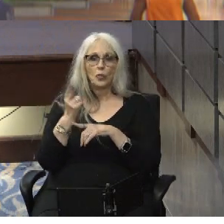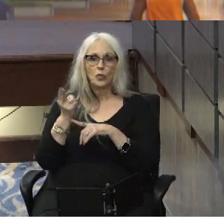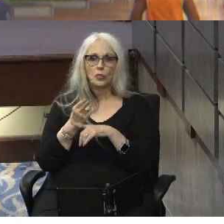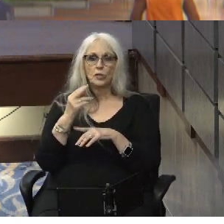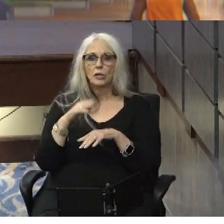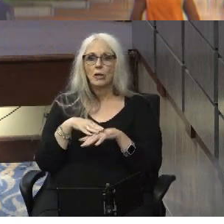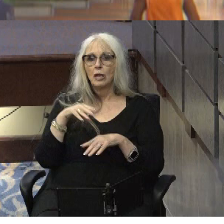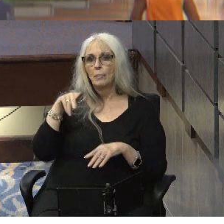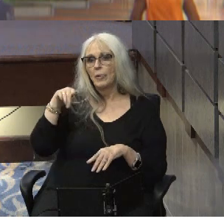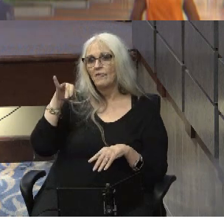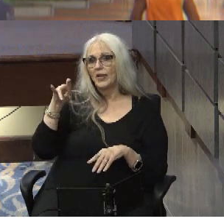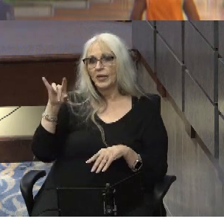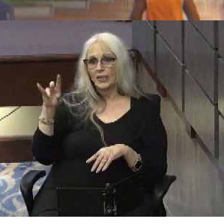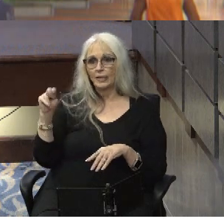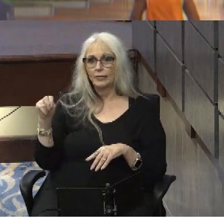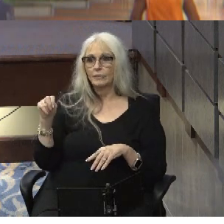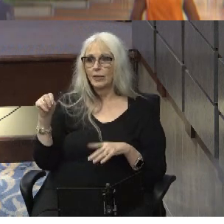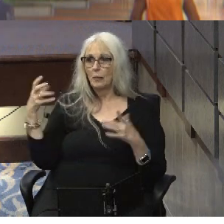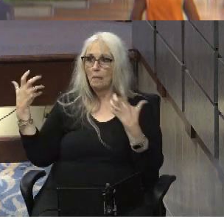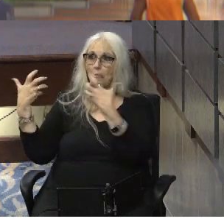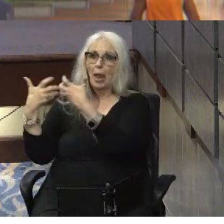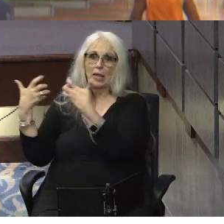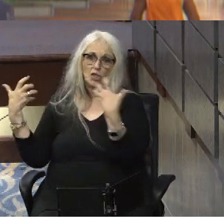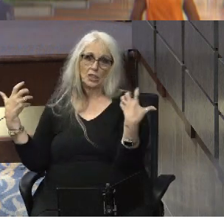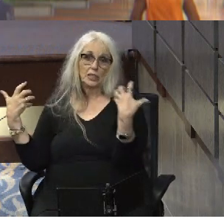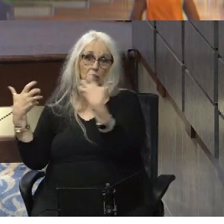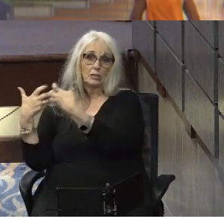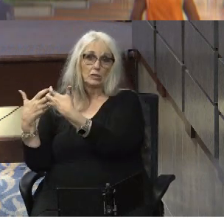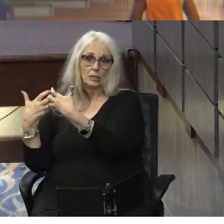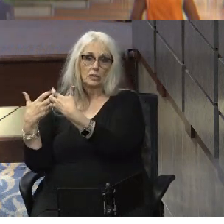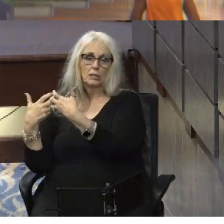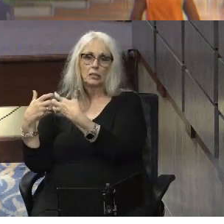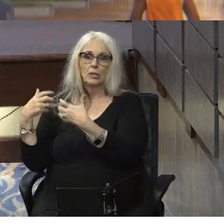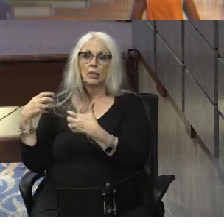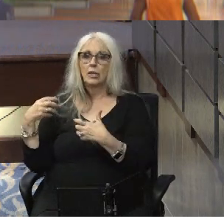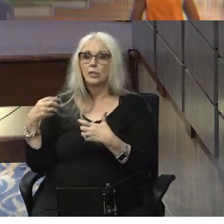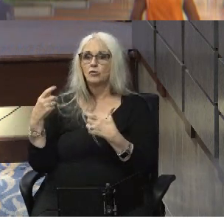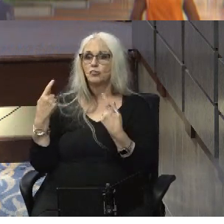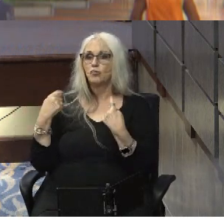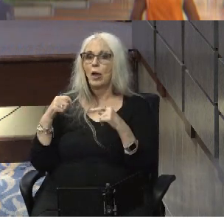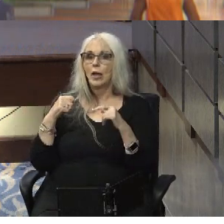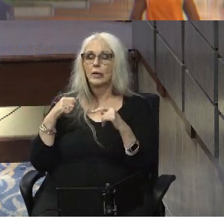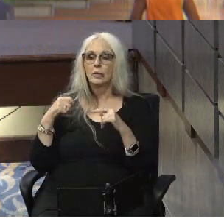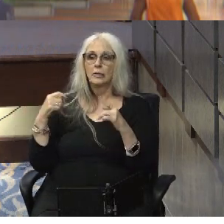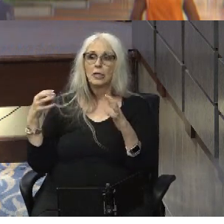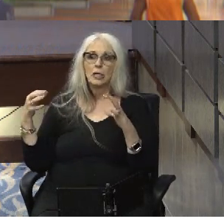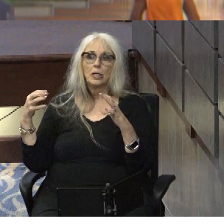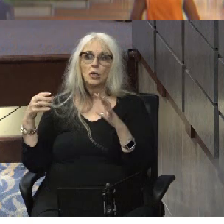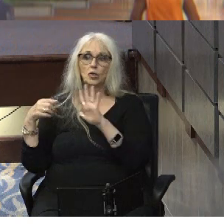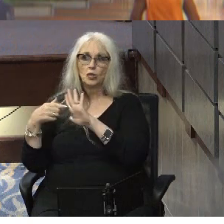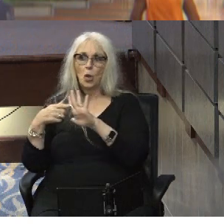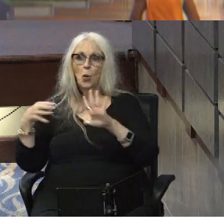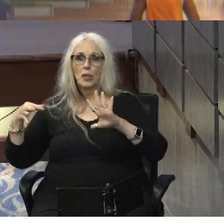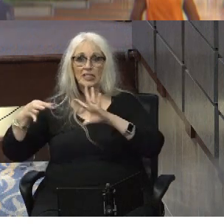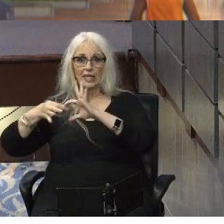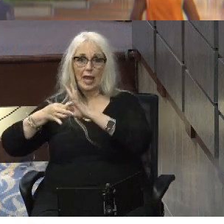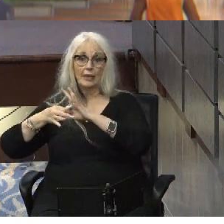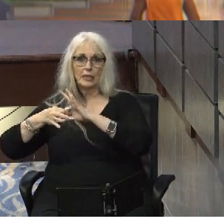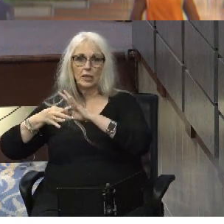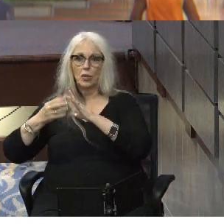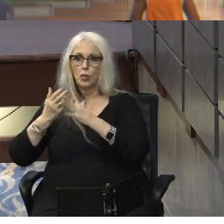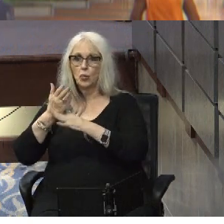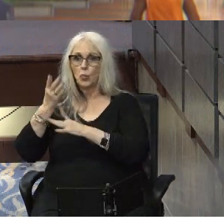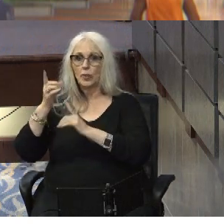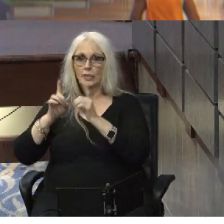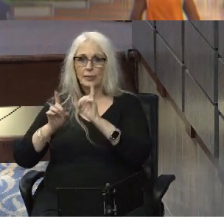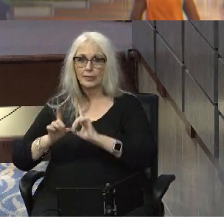pavilion, and some forms. The cornice there is trying to speak to the language of the pavilion. And as you continue down this side, this